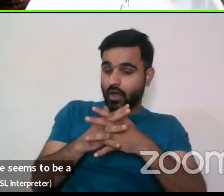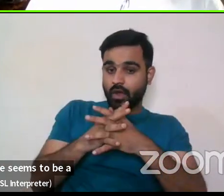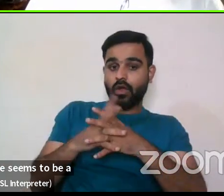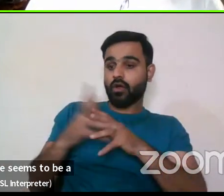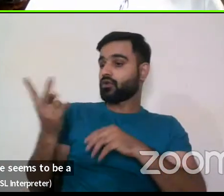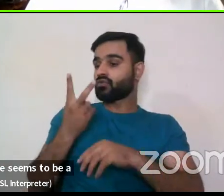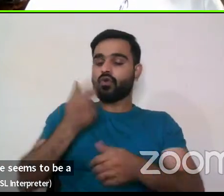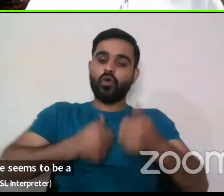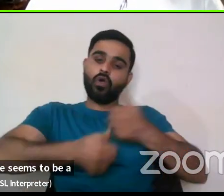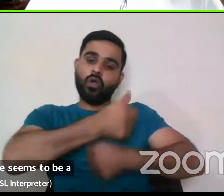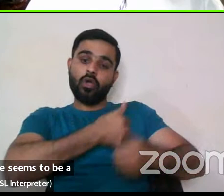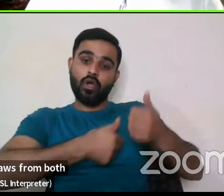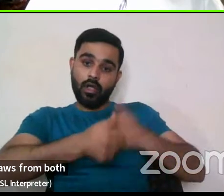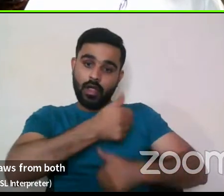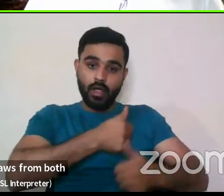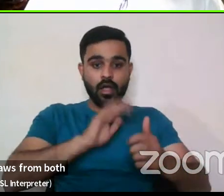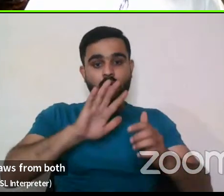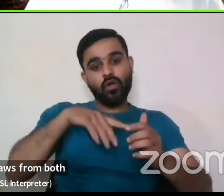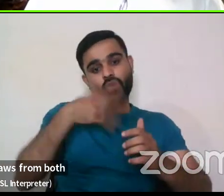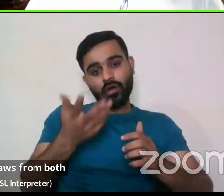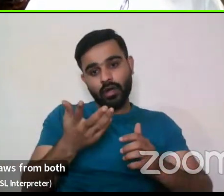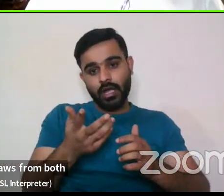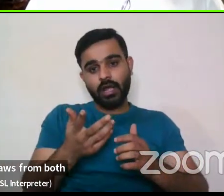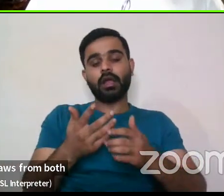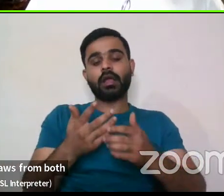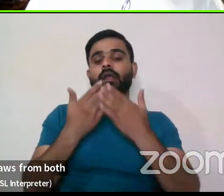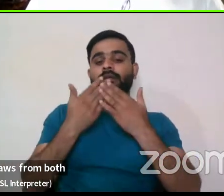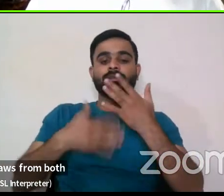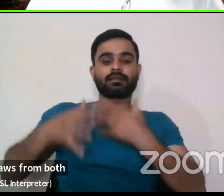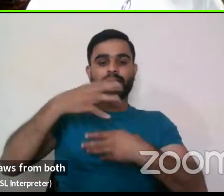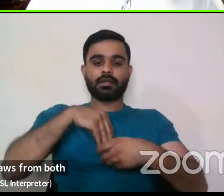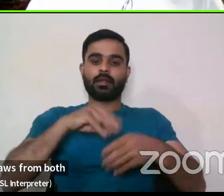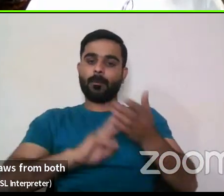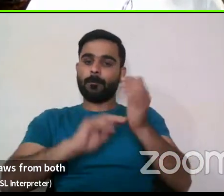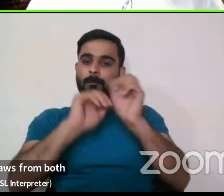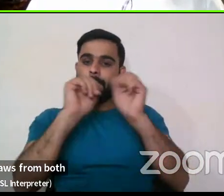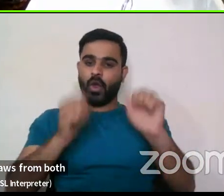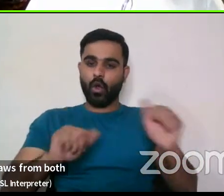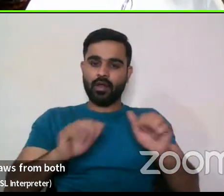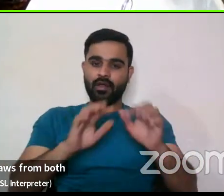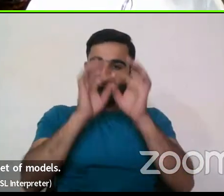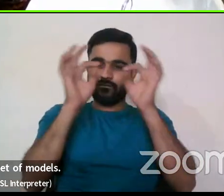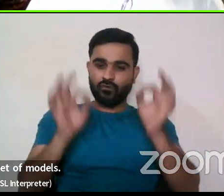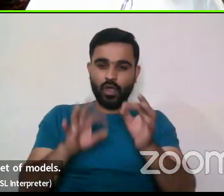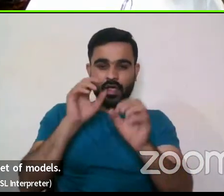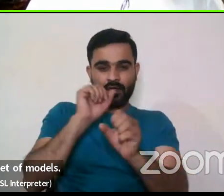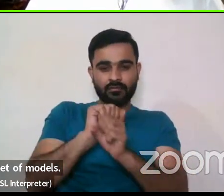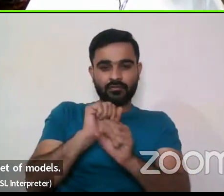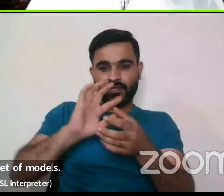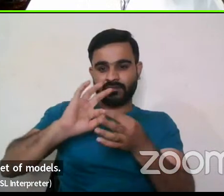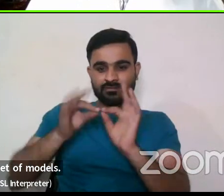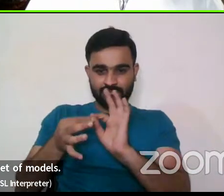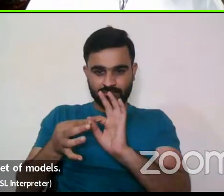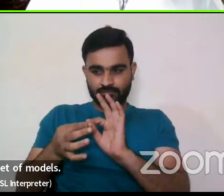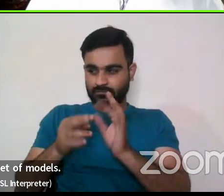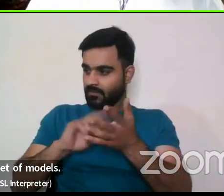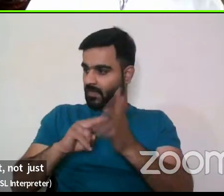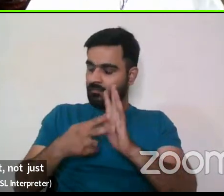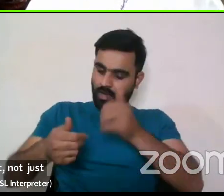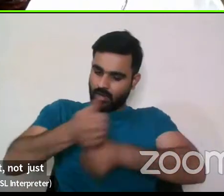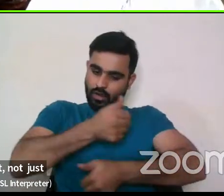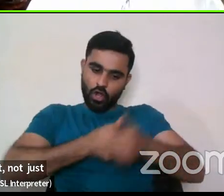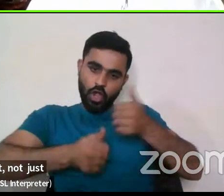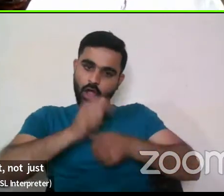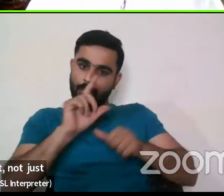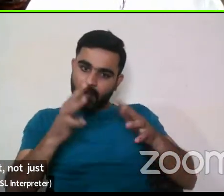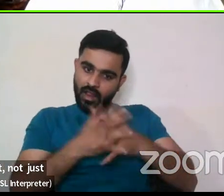both compatibility as well as legitimacy sort of models. So I thought the framework will fit not just for competition law,